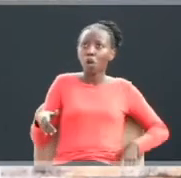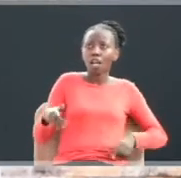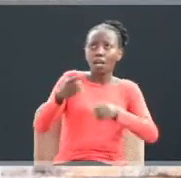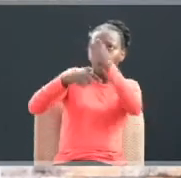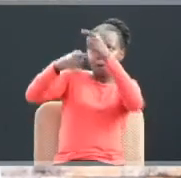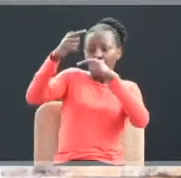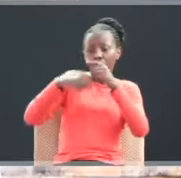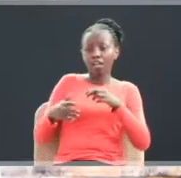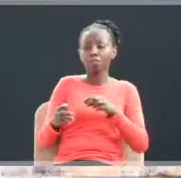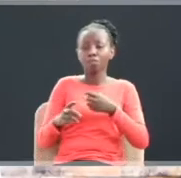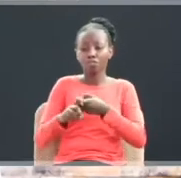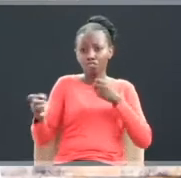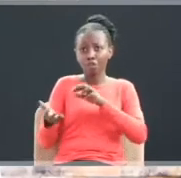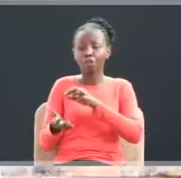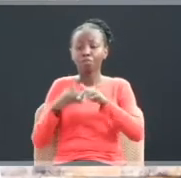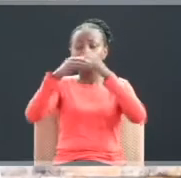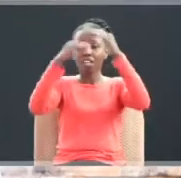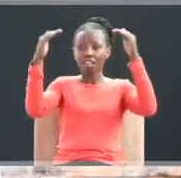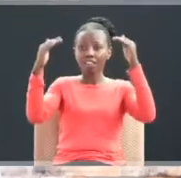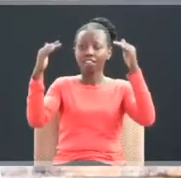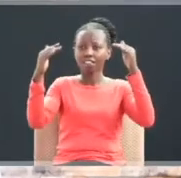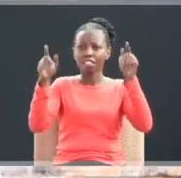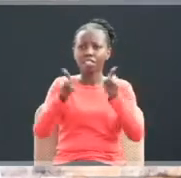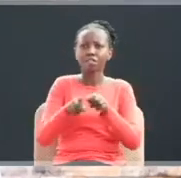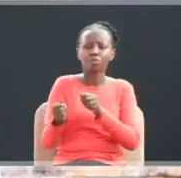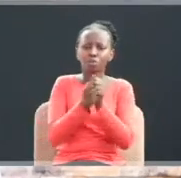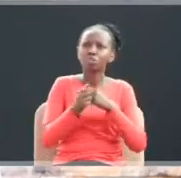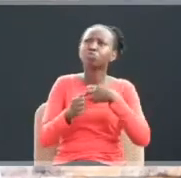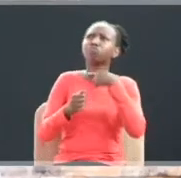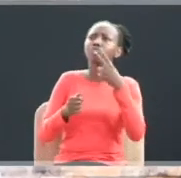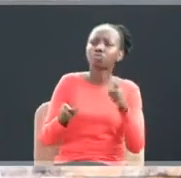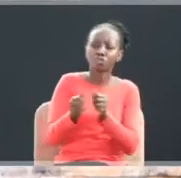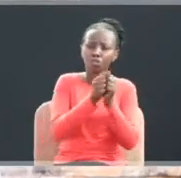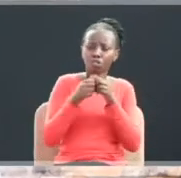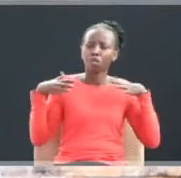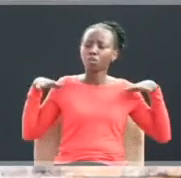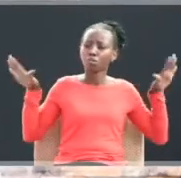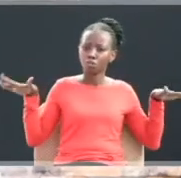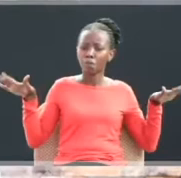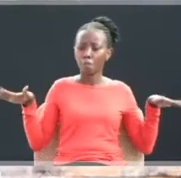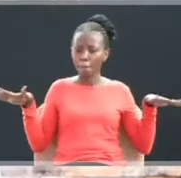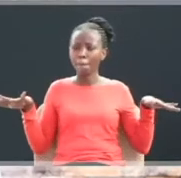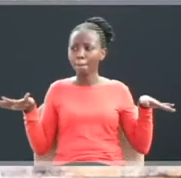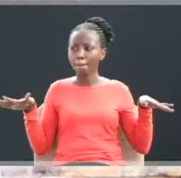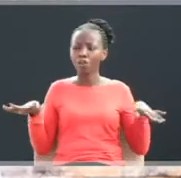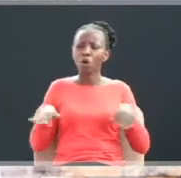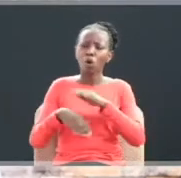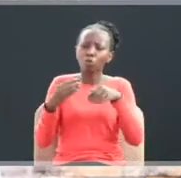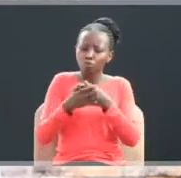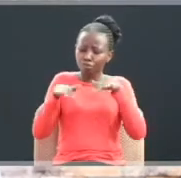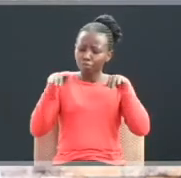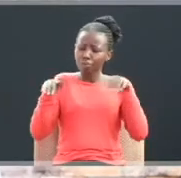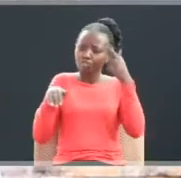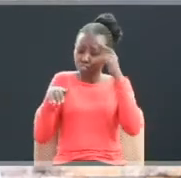heaven with a shout, with the voice of an archangel. Blessed be the name of the Lord. Let's be waiting for